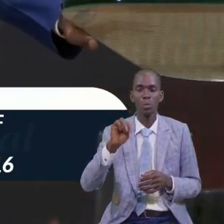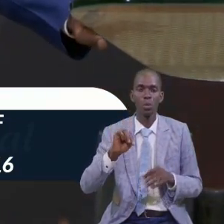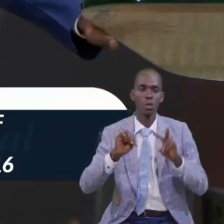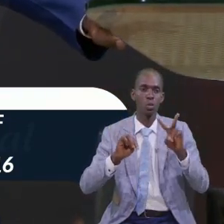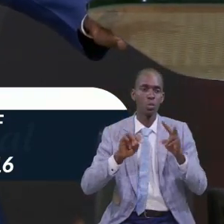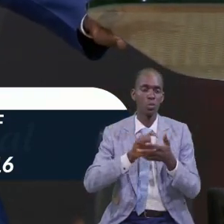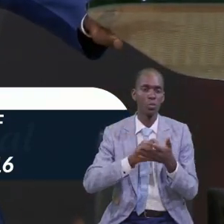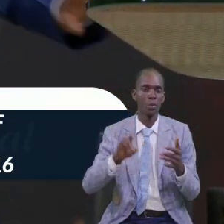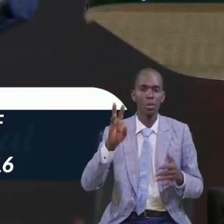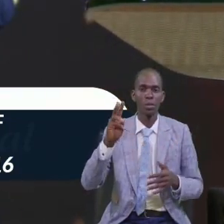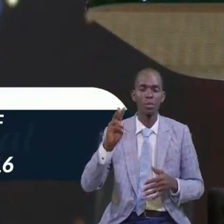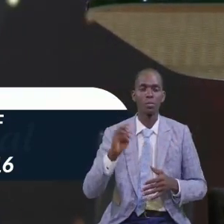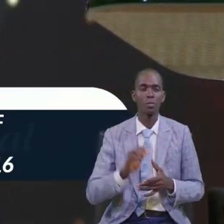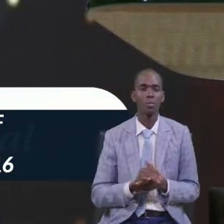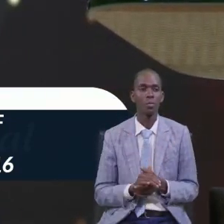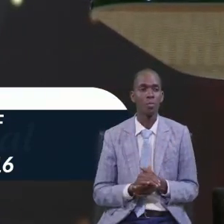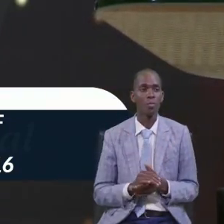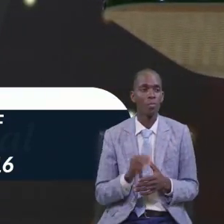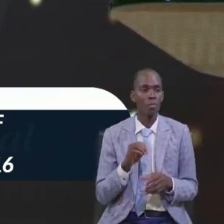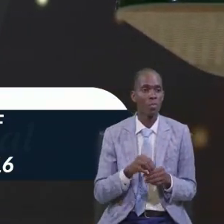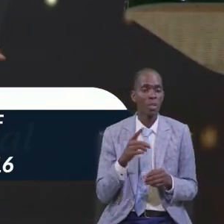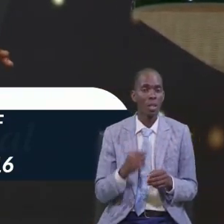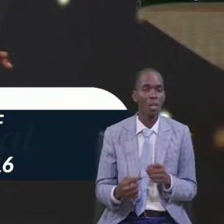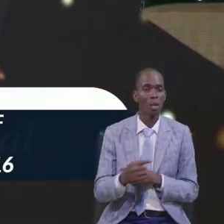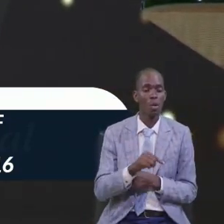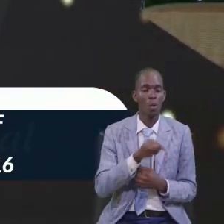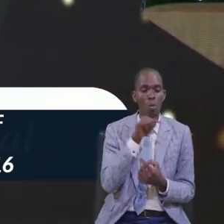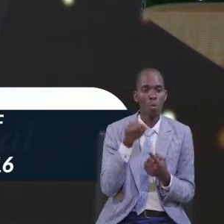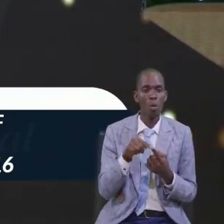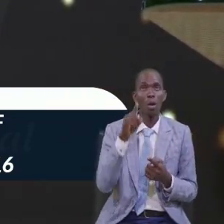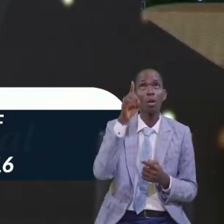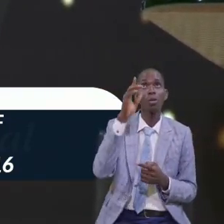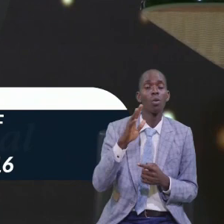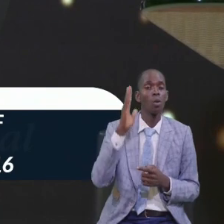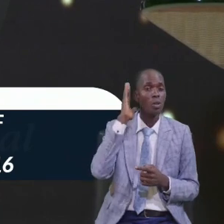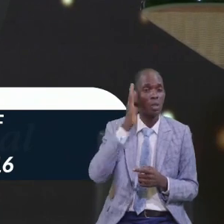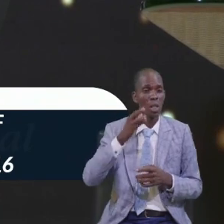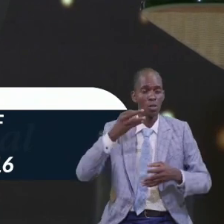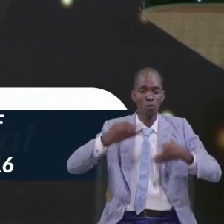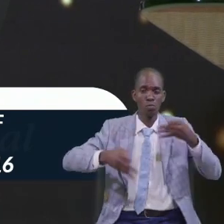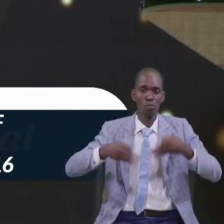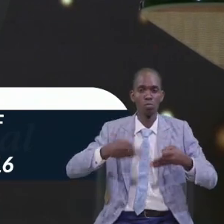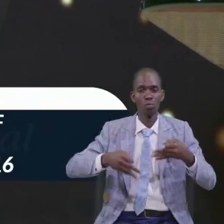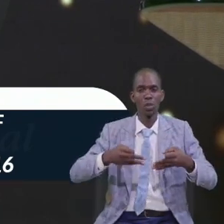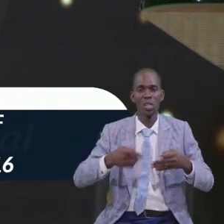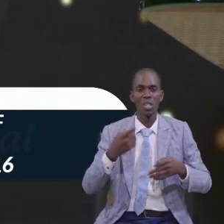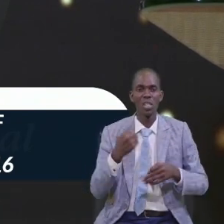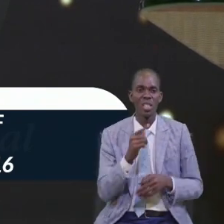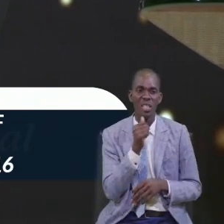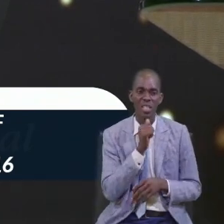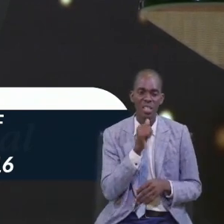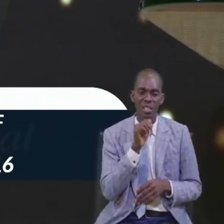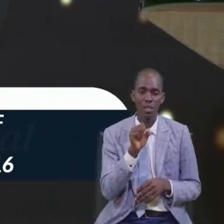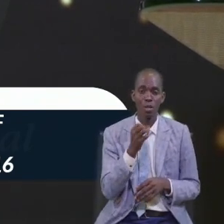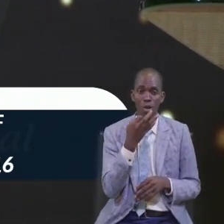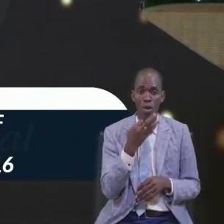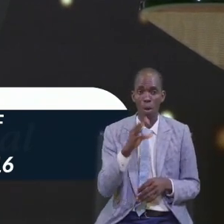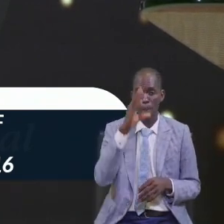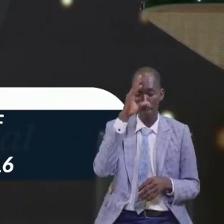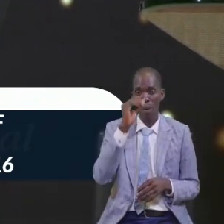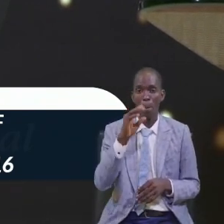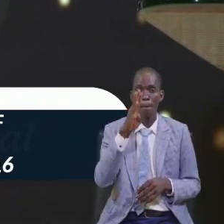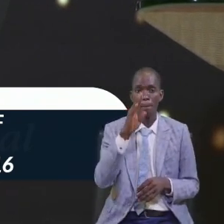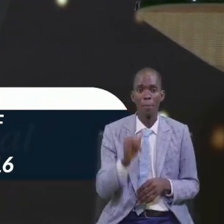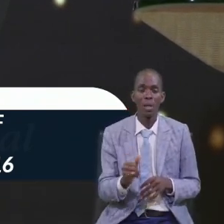2, verse 16. And the day when God shall judge the secrets of